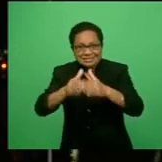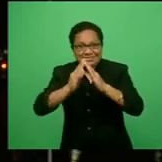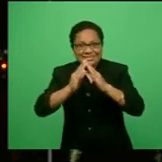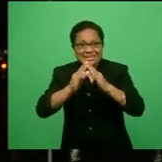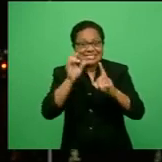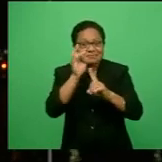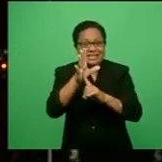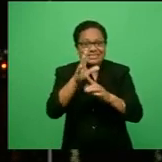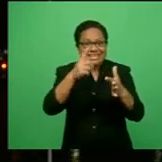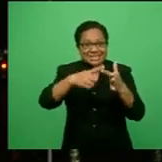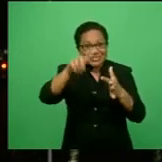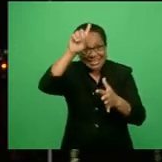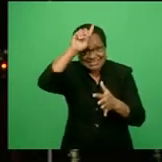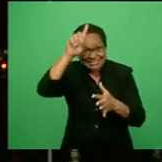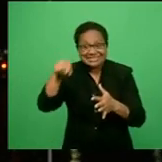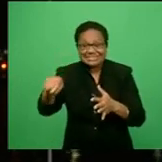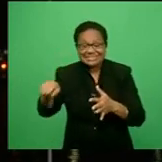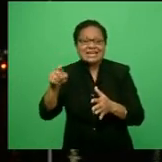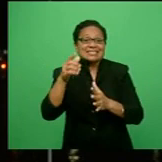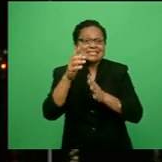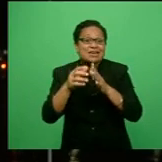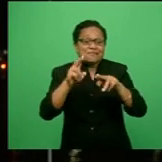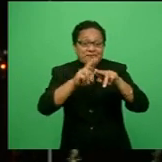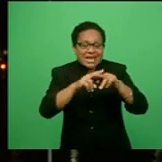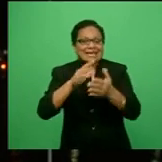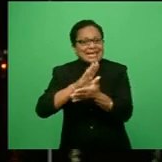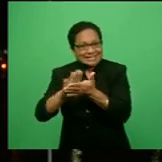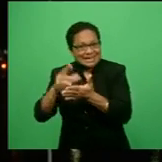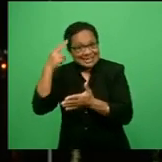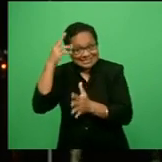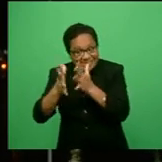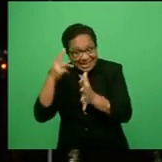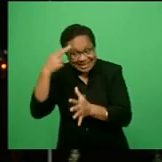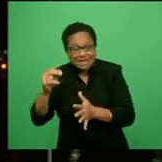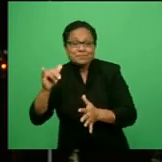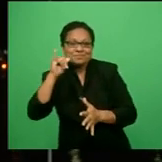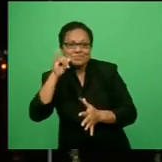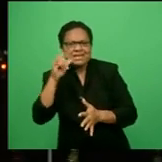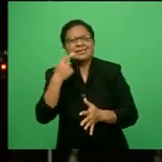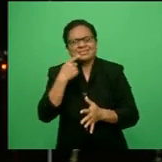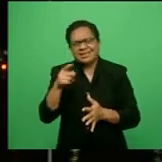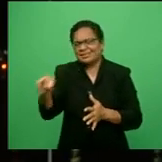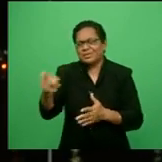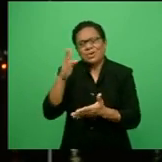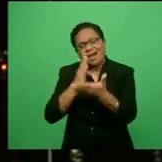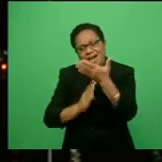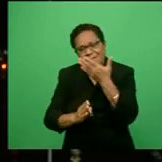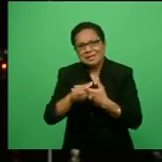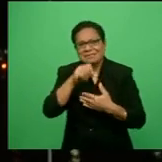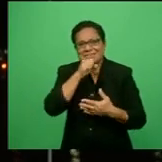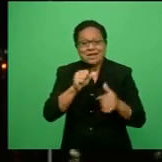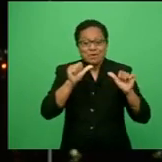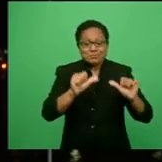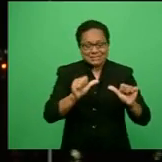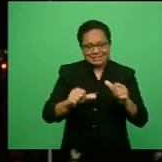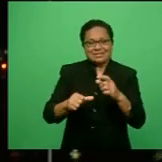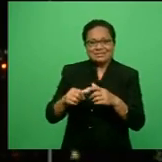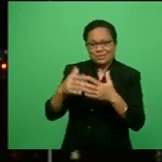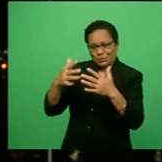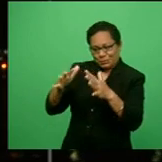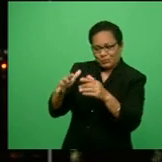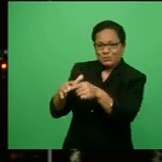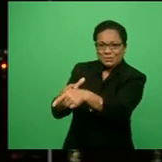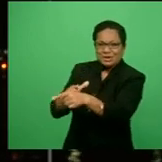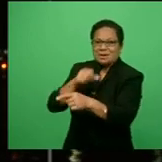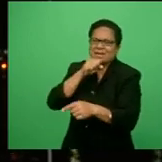Hilton, has been hailed as a humble and selfless man by President Major General retired Chochi Konrothe. Speaking at the late